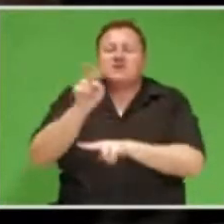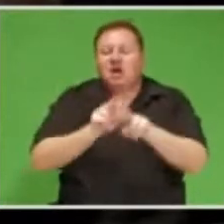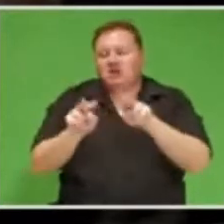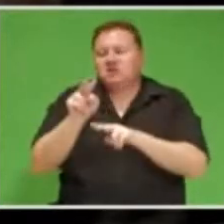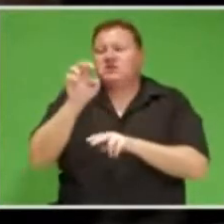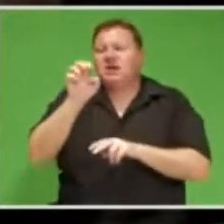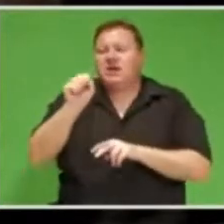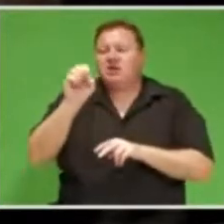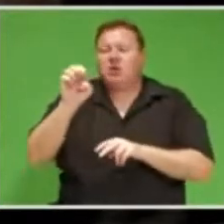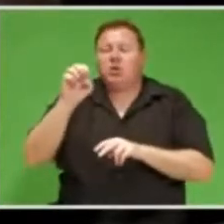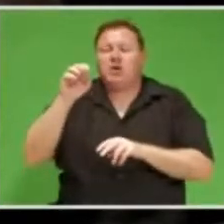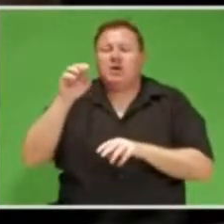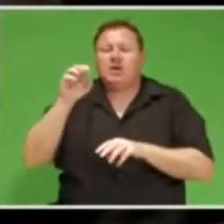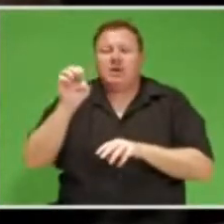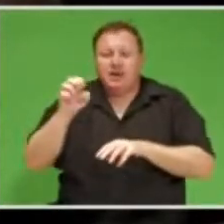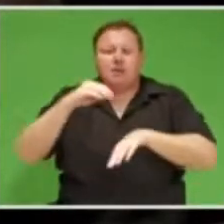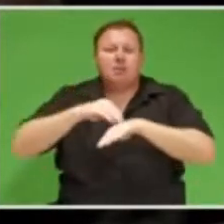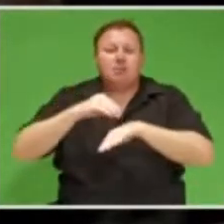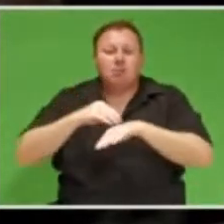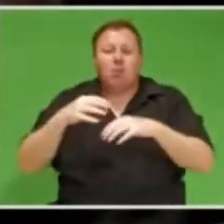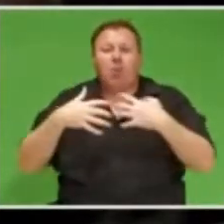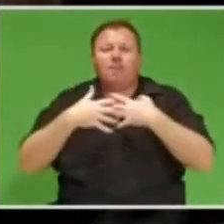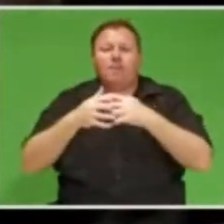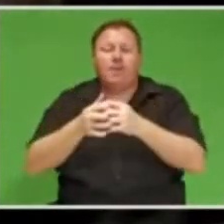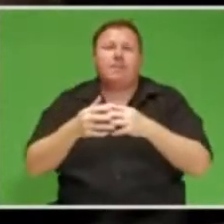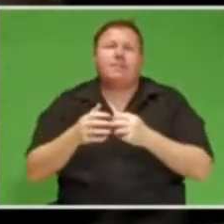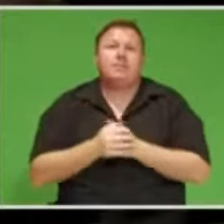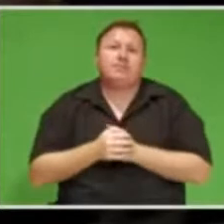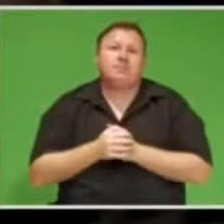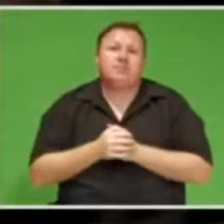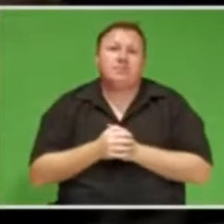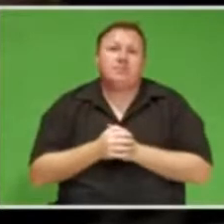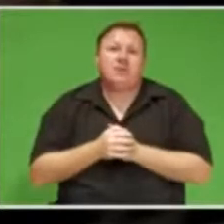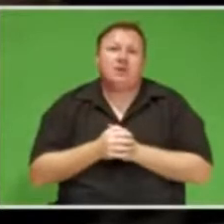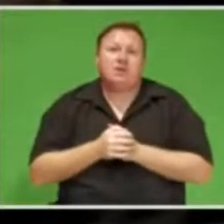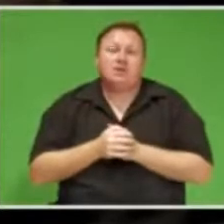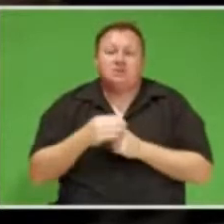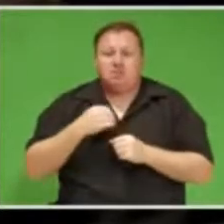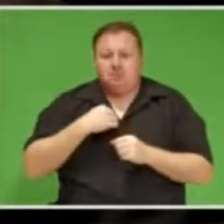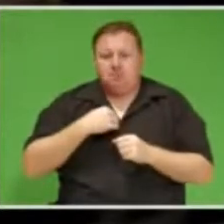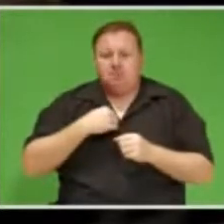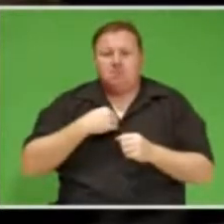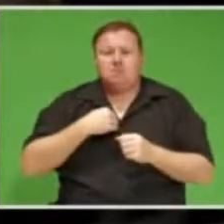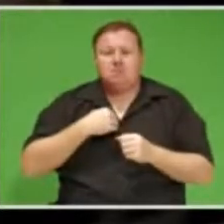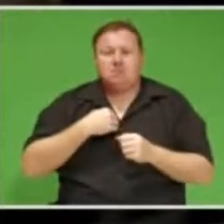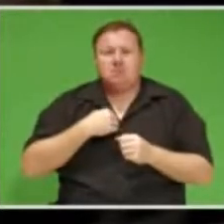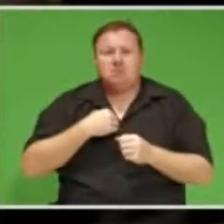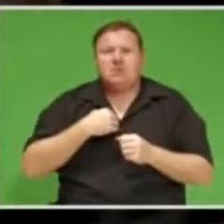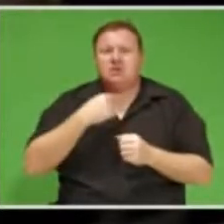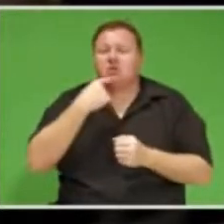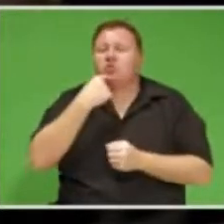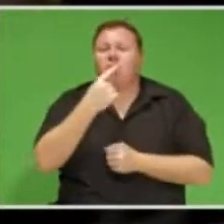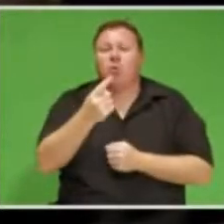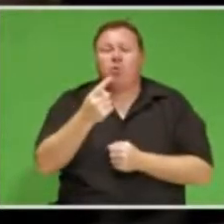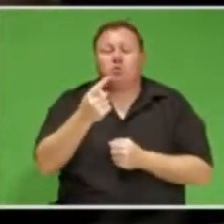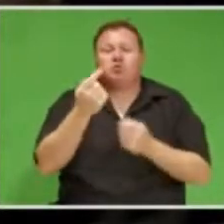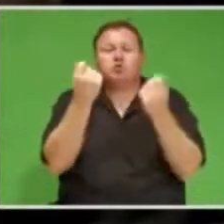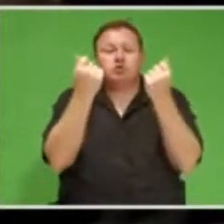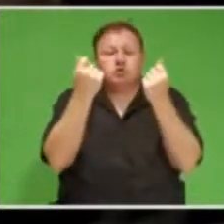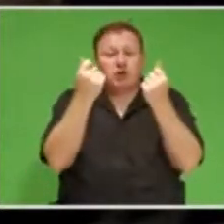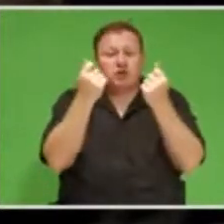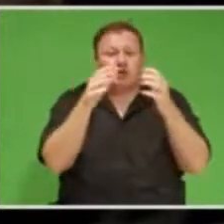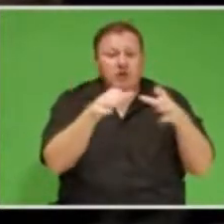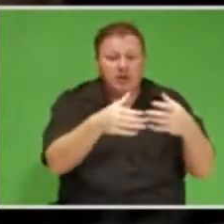Separately, I have instructed the Presidency and the National Treasury to work